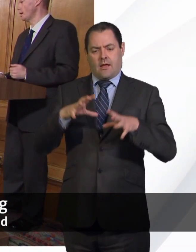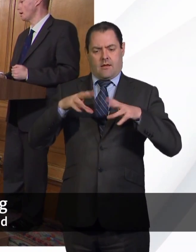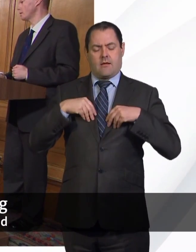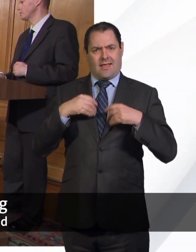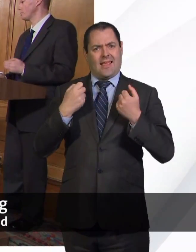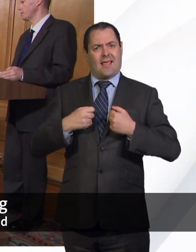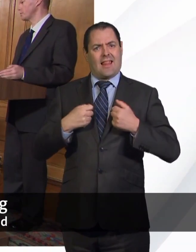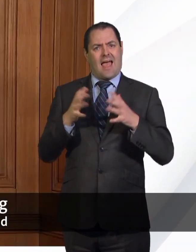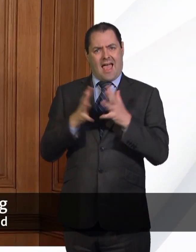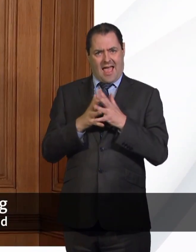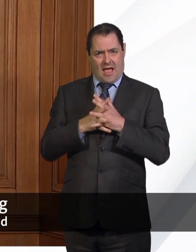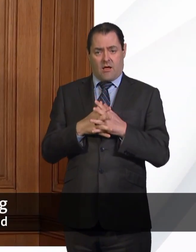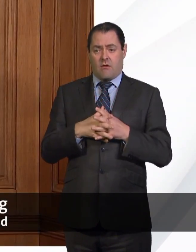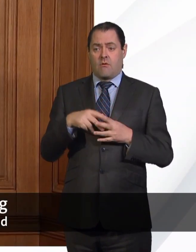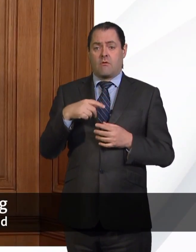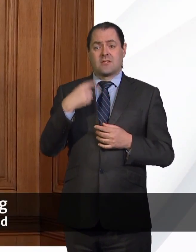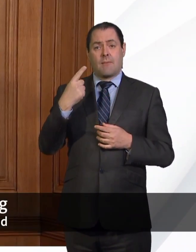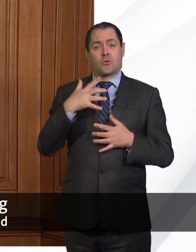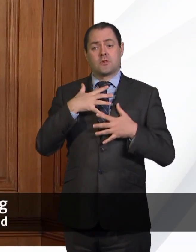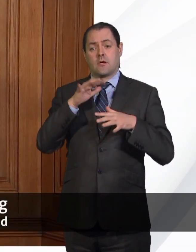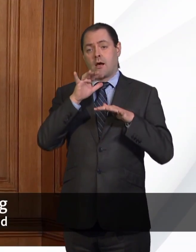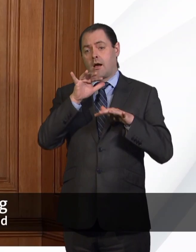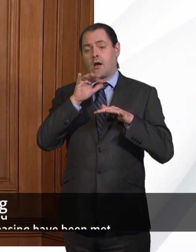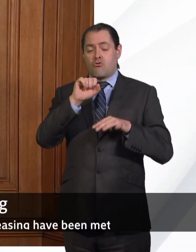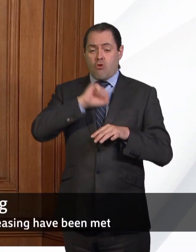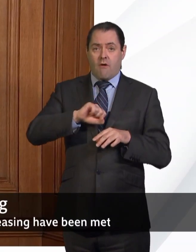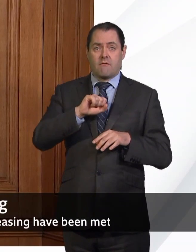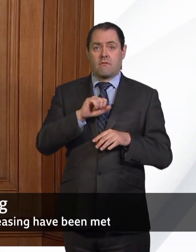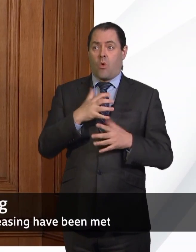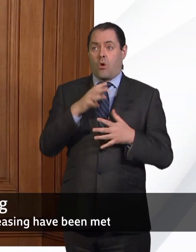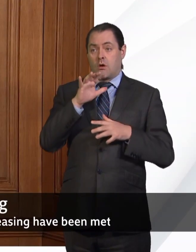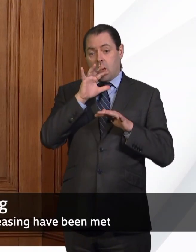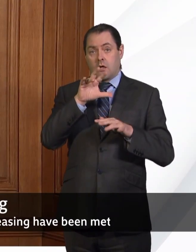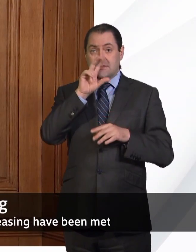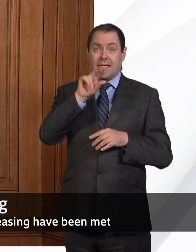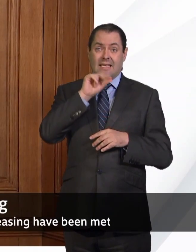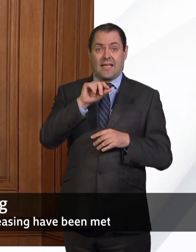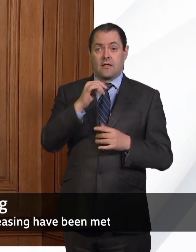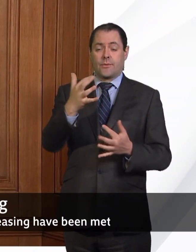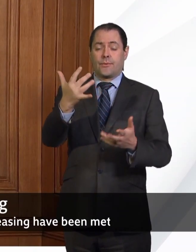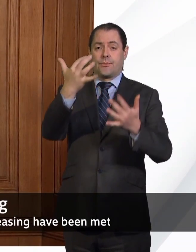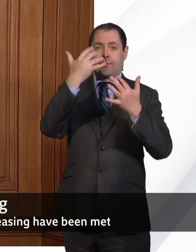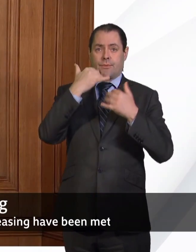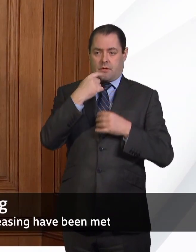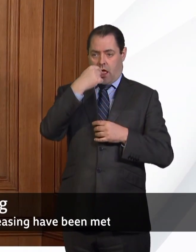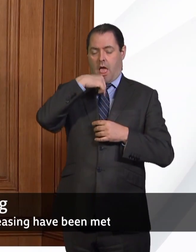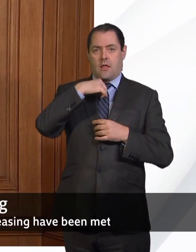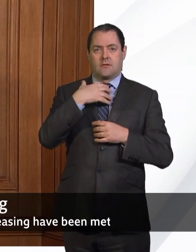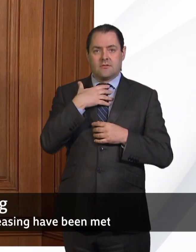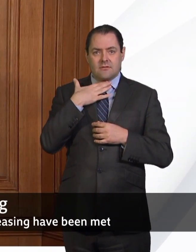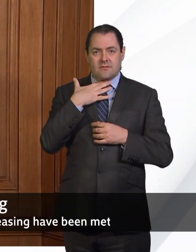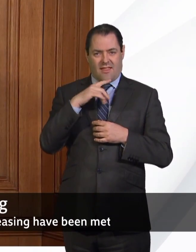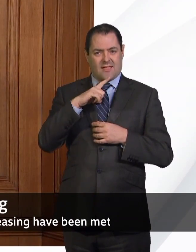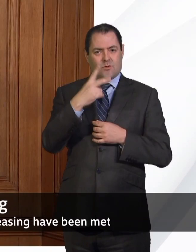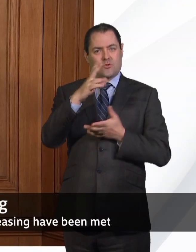infections are droplets from someone coughing or singing or speaking around you, and that's why you need to keep the